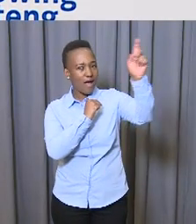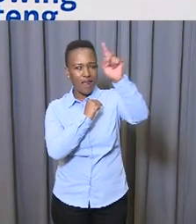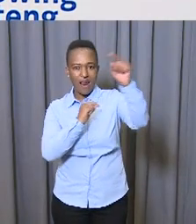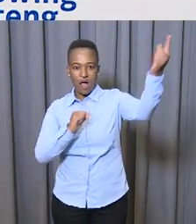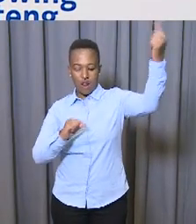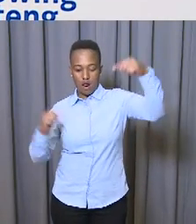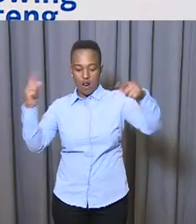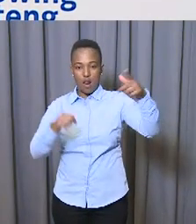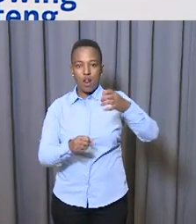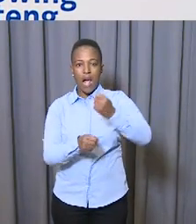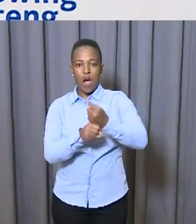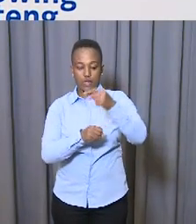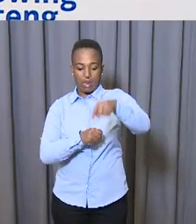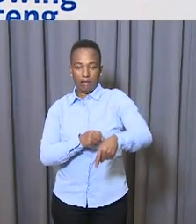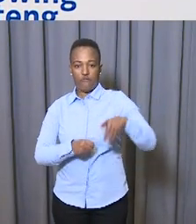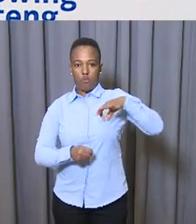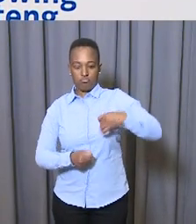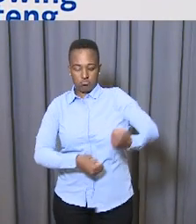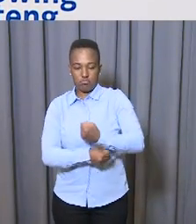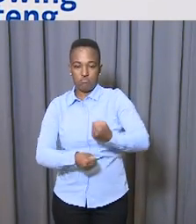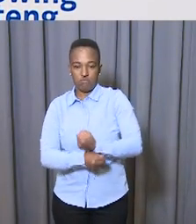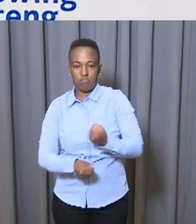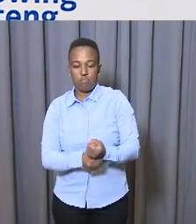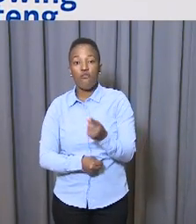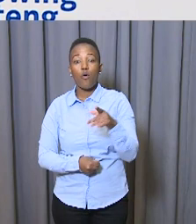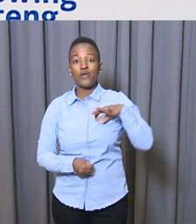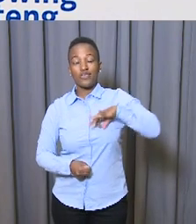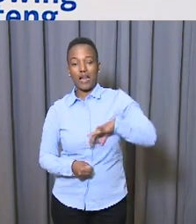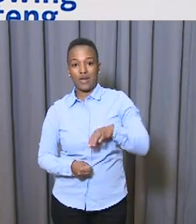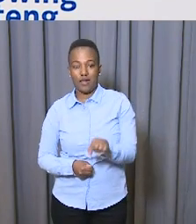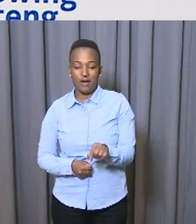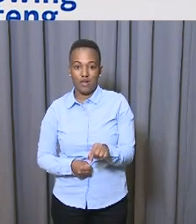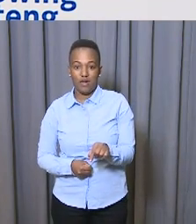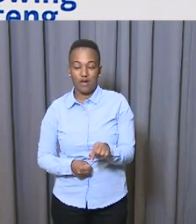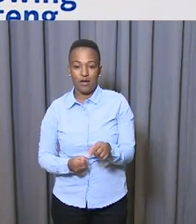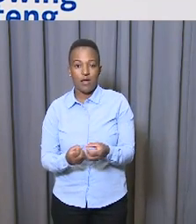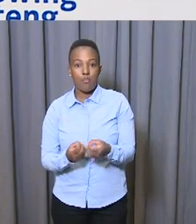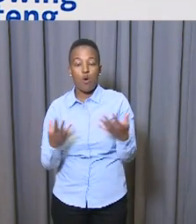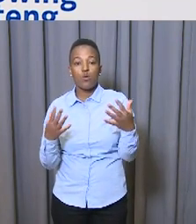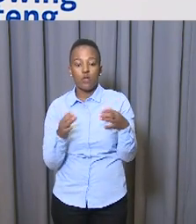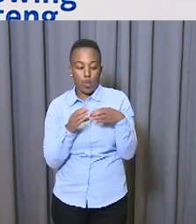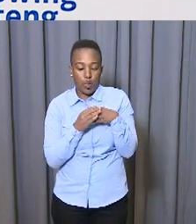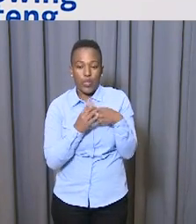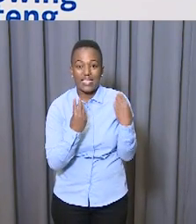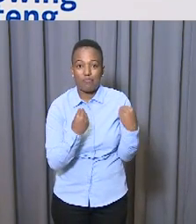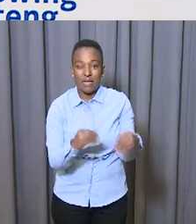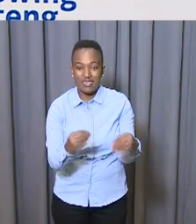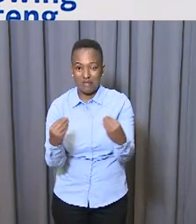order to be able to earn an income and feed their families. Many of the small businesses in our